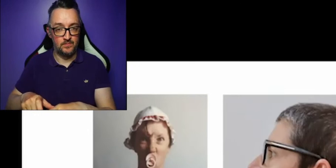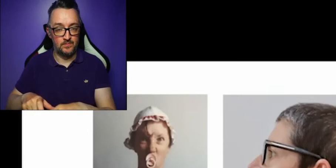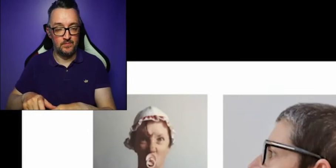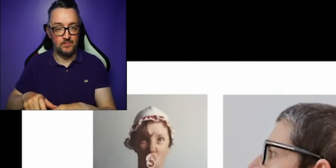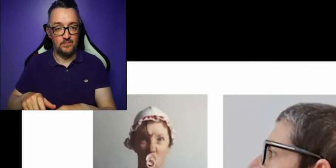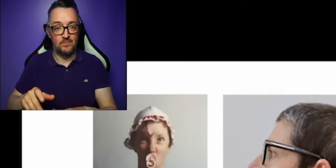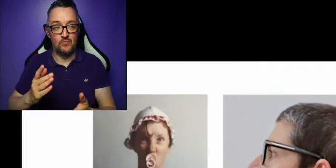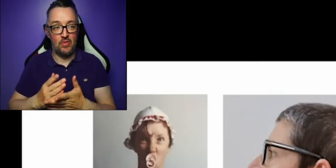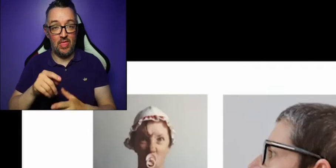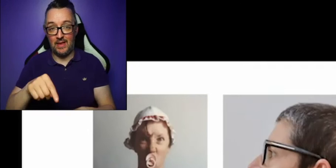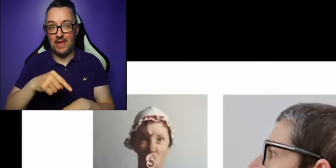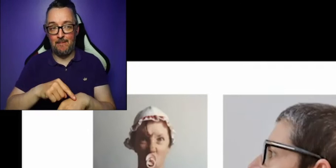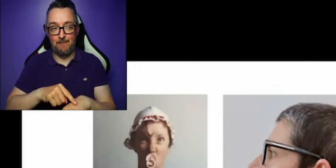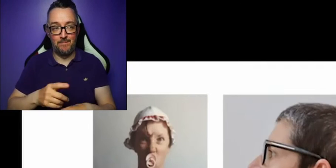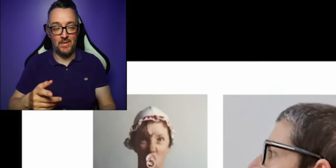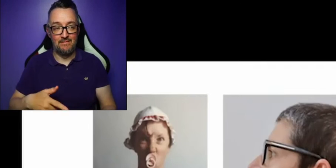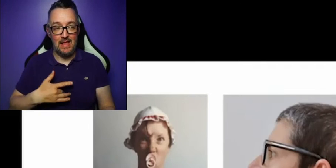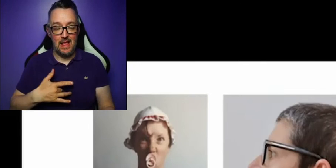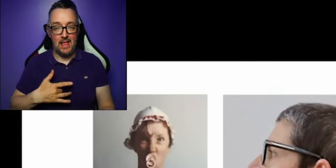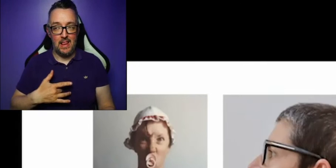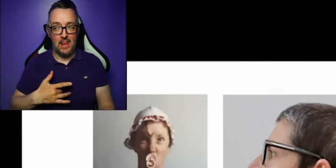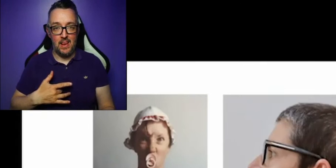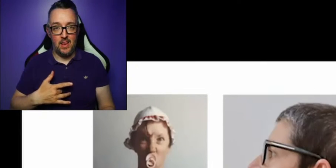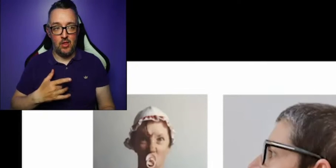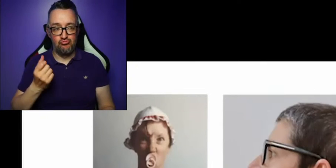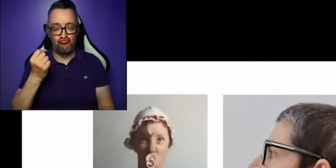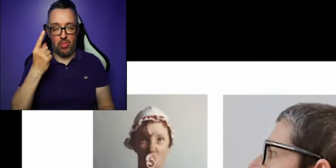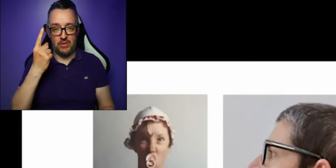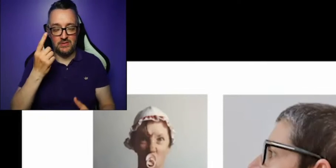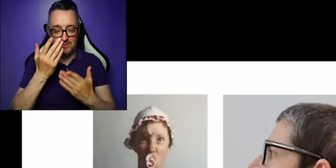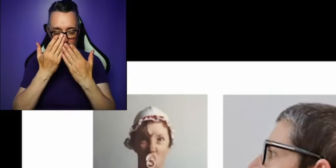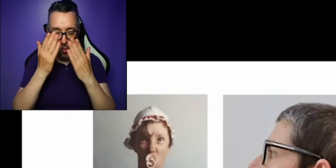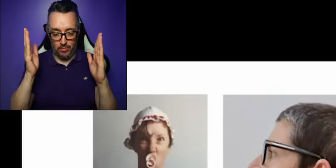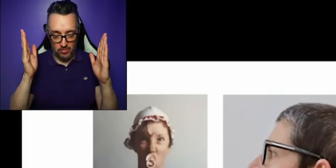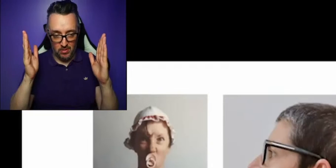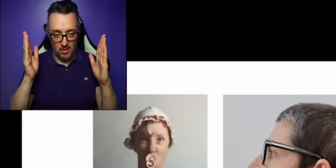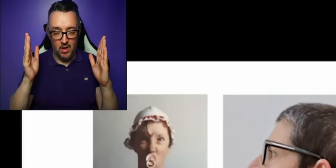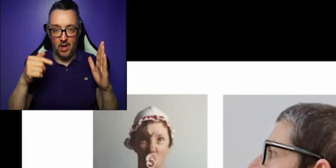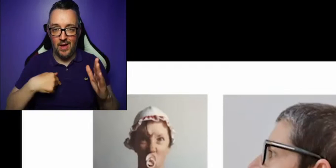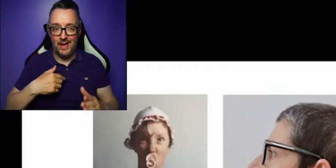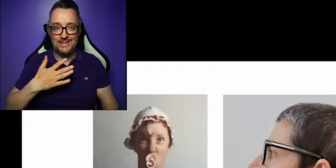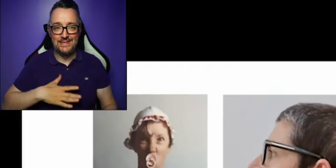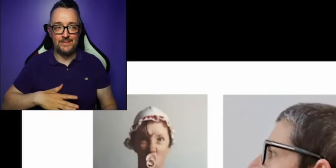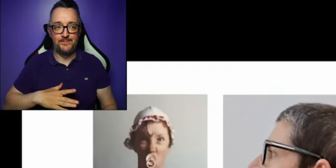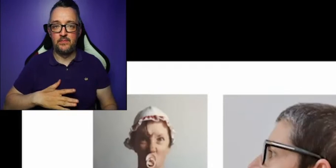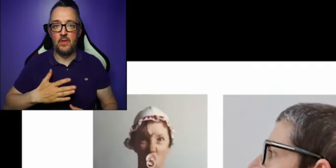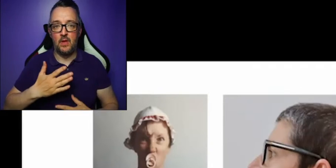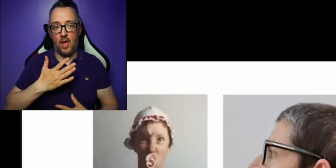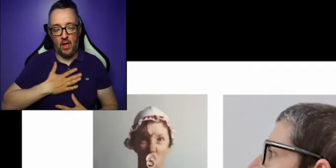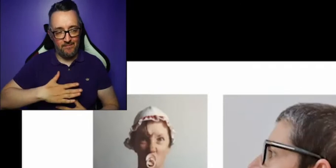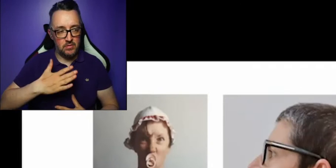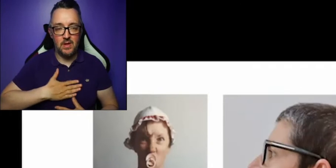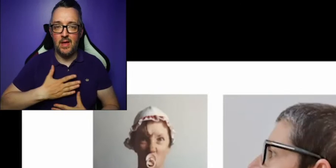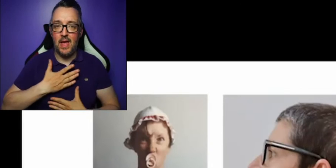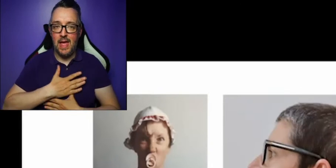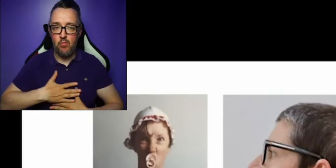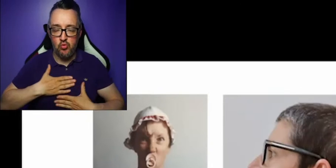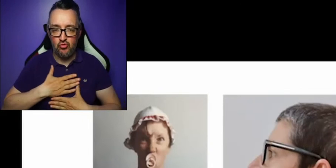And it was really an unmasking moment. It was trying to speak to this idea of needing emotional comfort